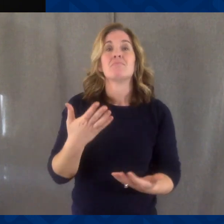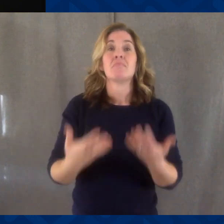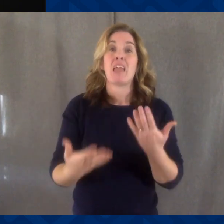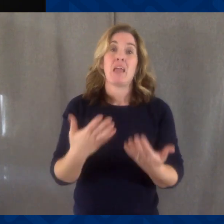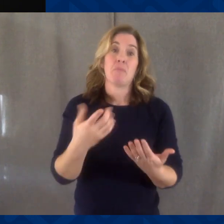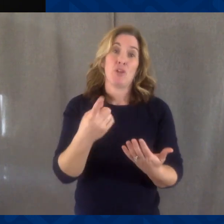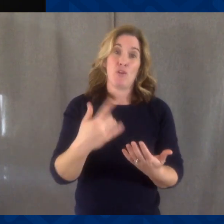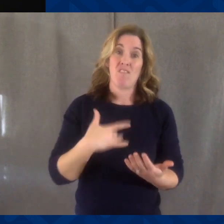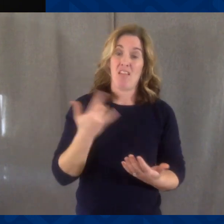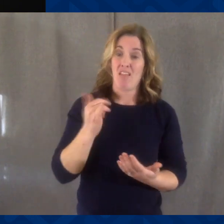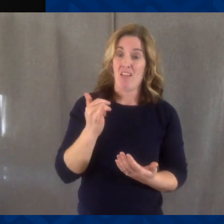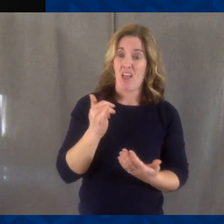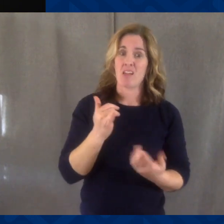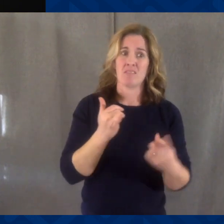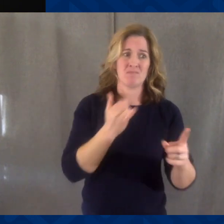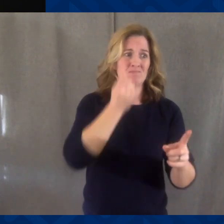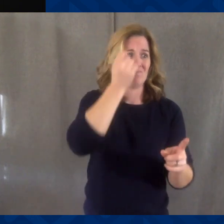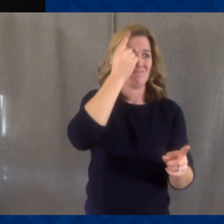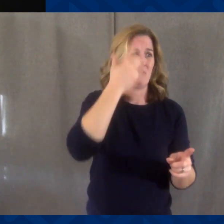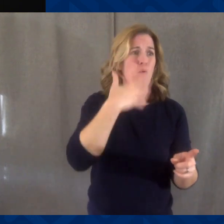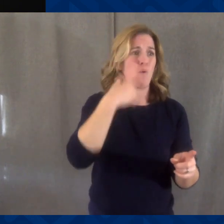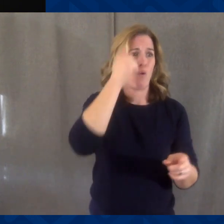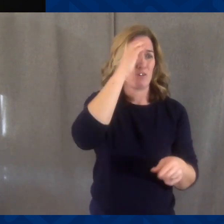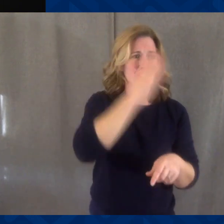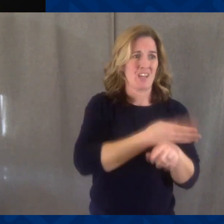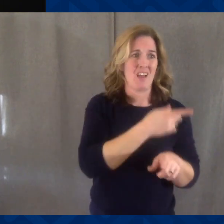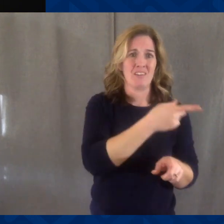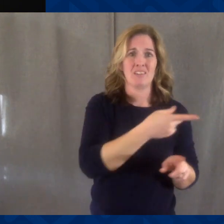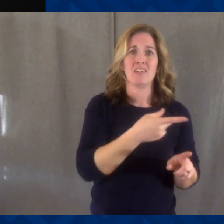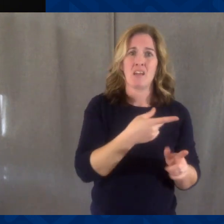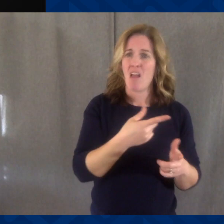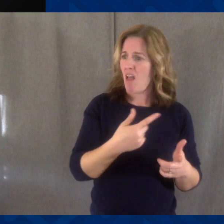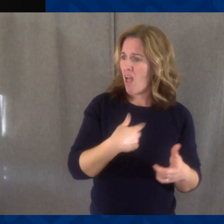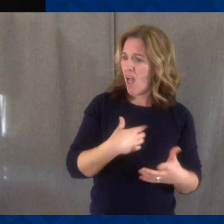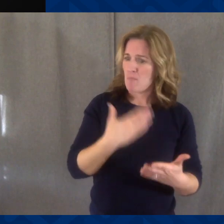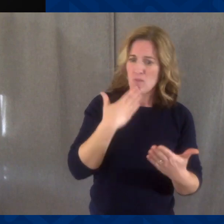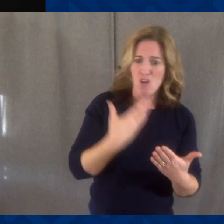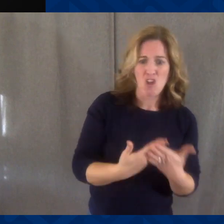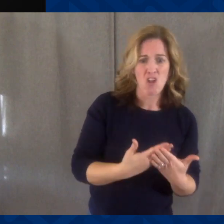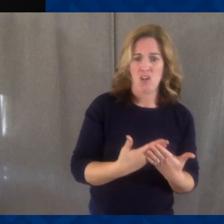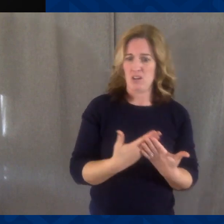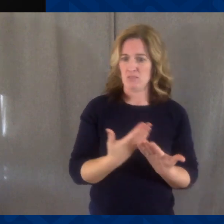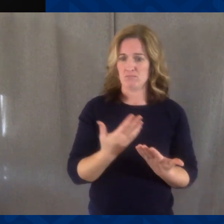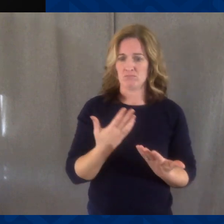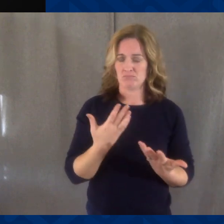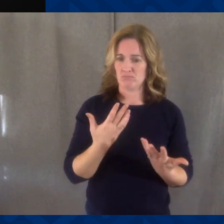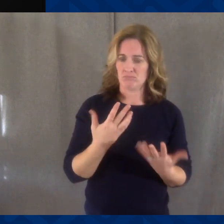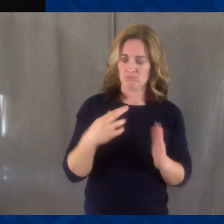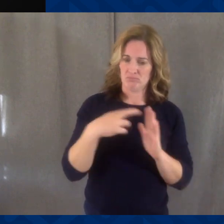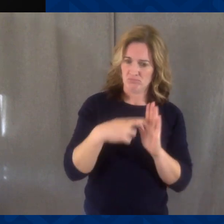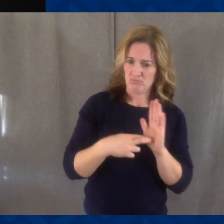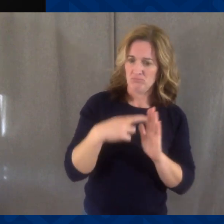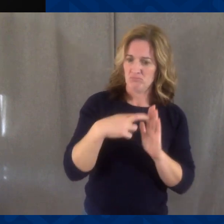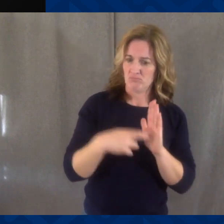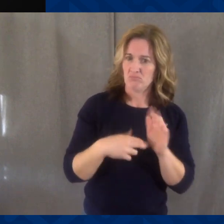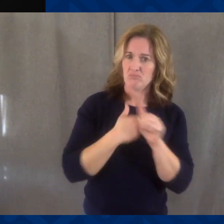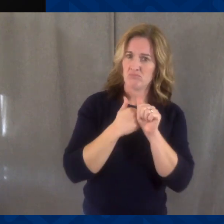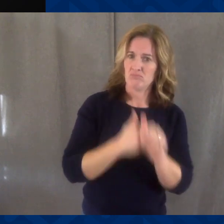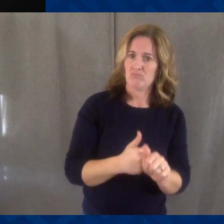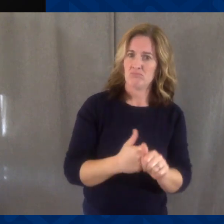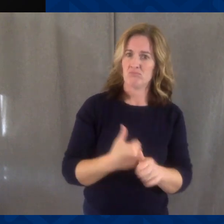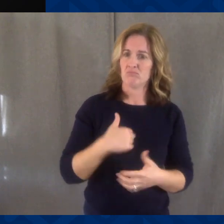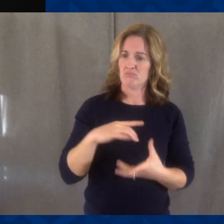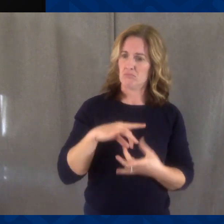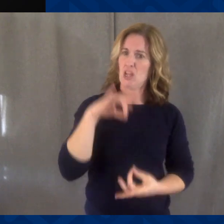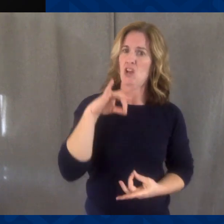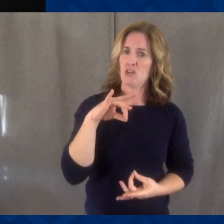son. You have been a good, moral person. You have kept all the rules. You're so